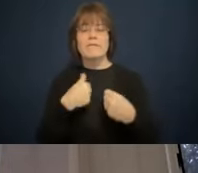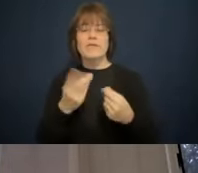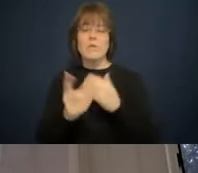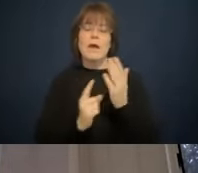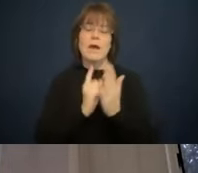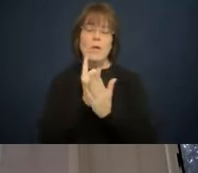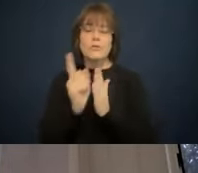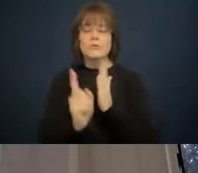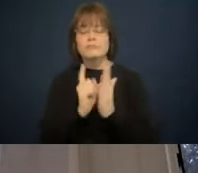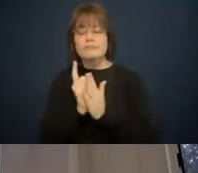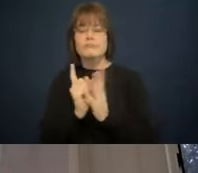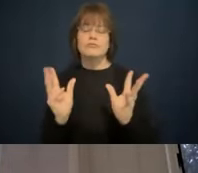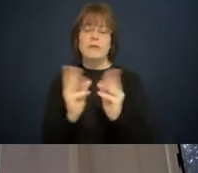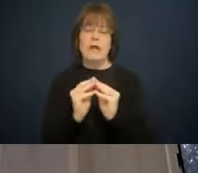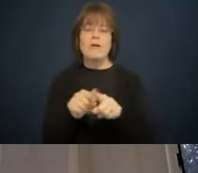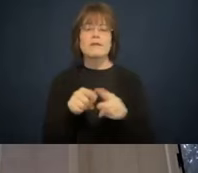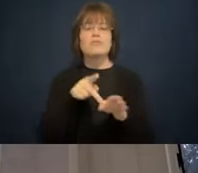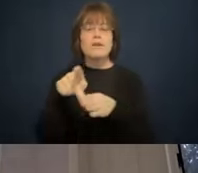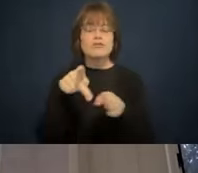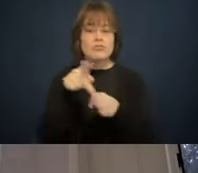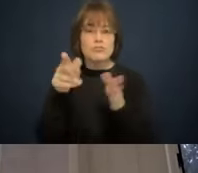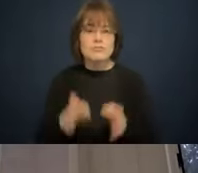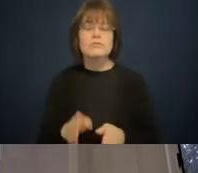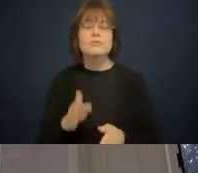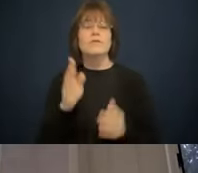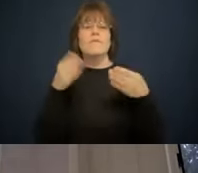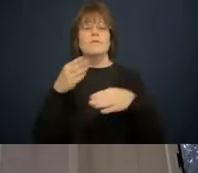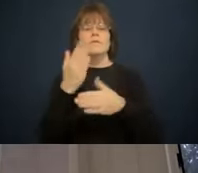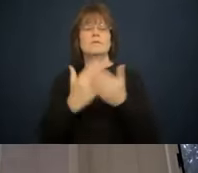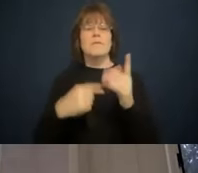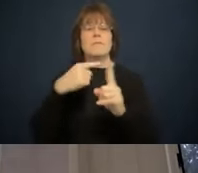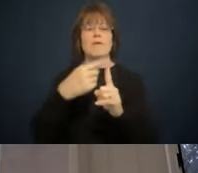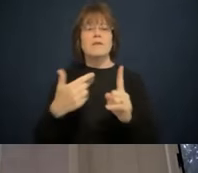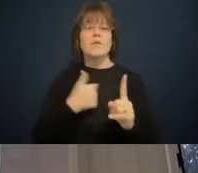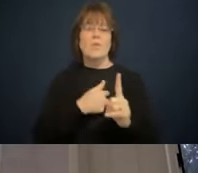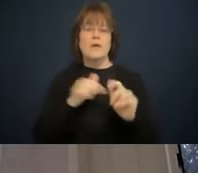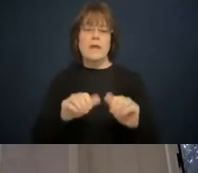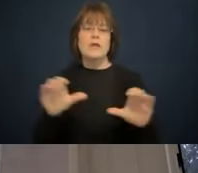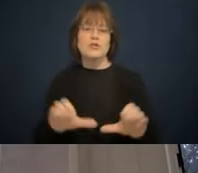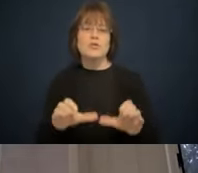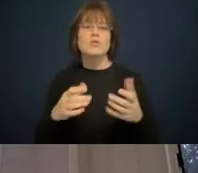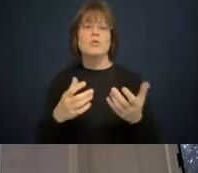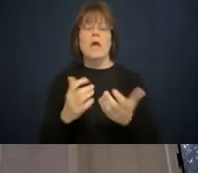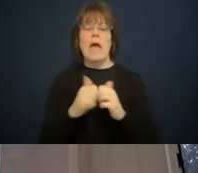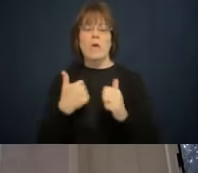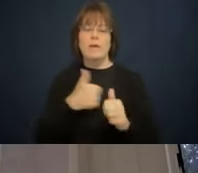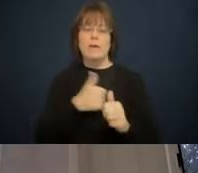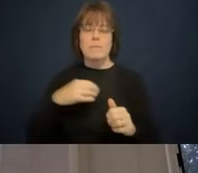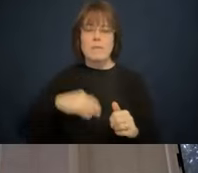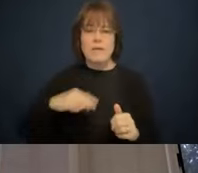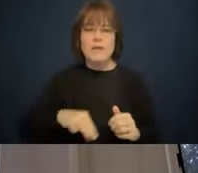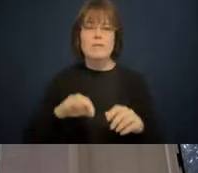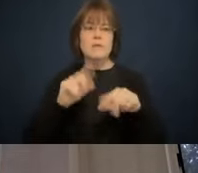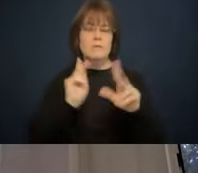gather as professionals and focus on some of the good things we can do as geoscientists, talk about how we can benefit society through the